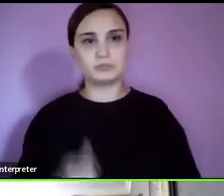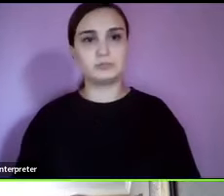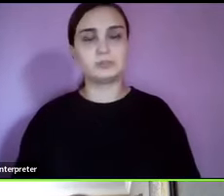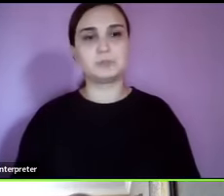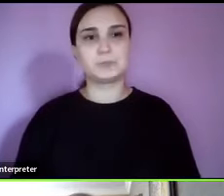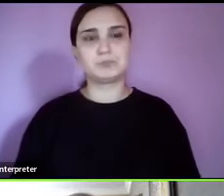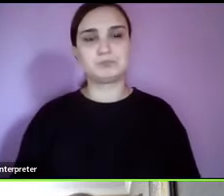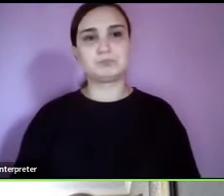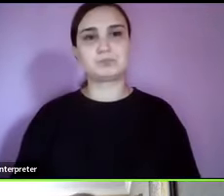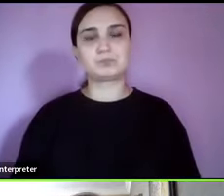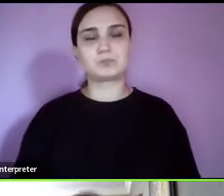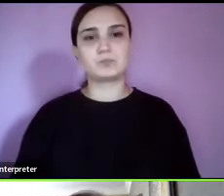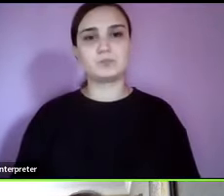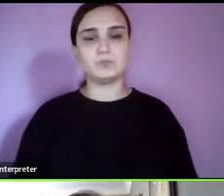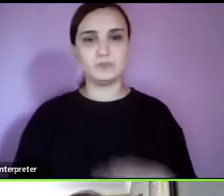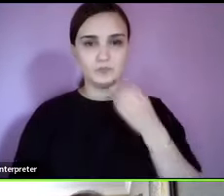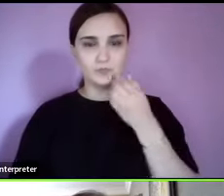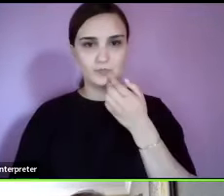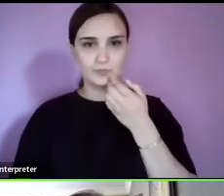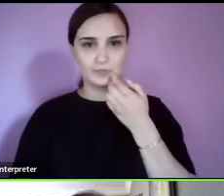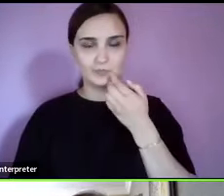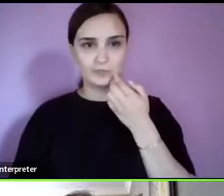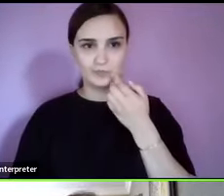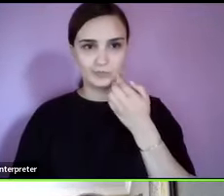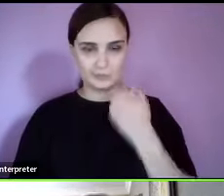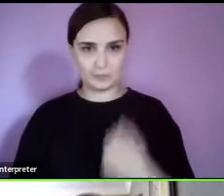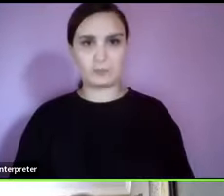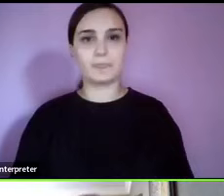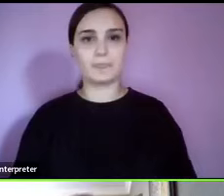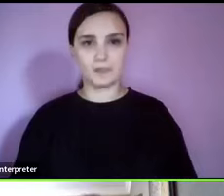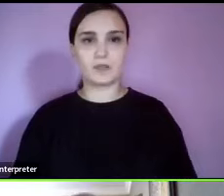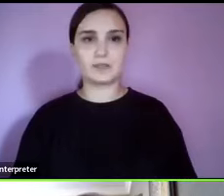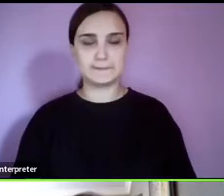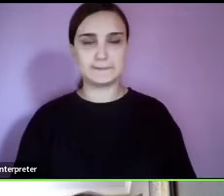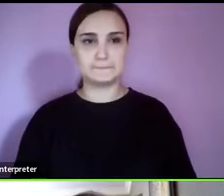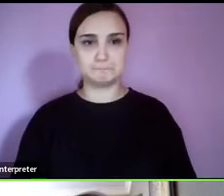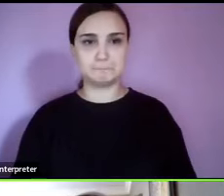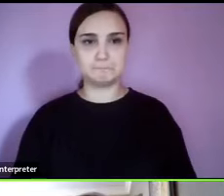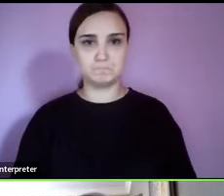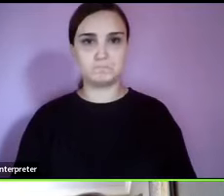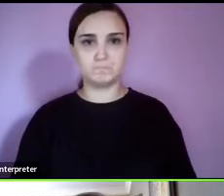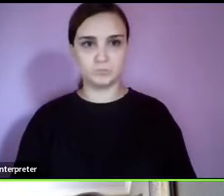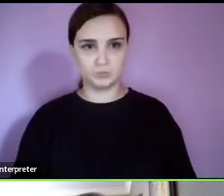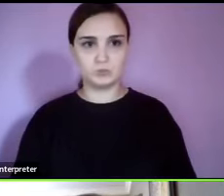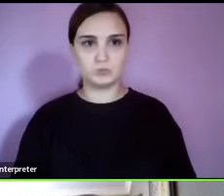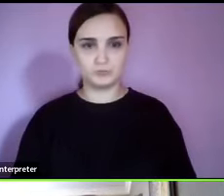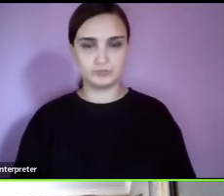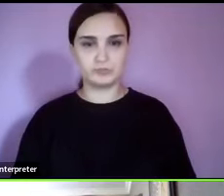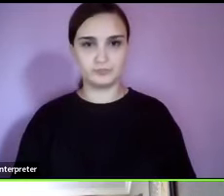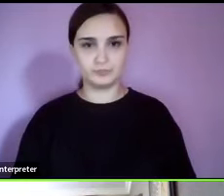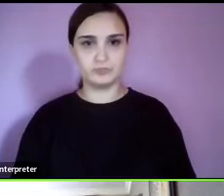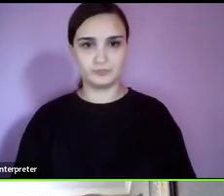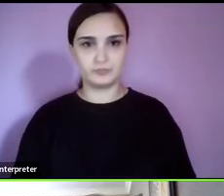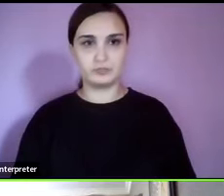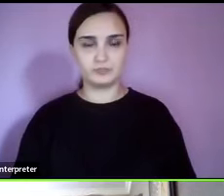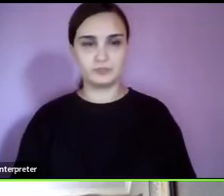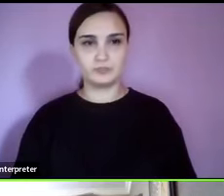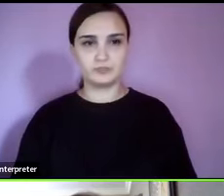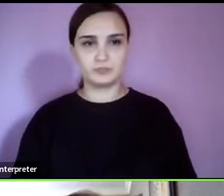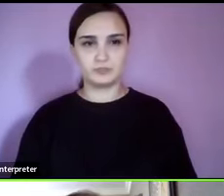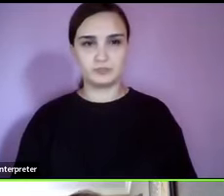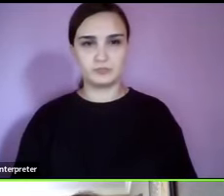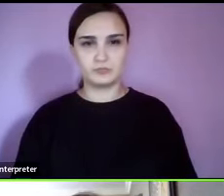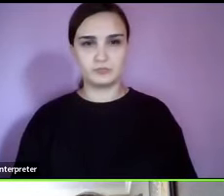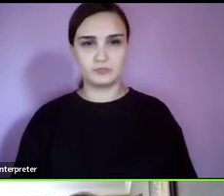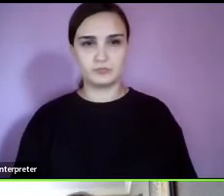your child has a hard time falling asleep because their mind is full of thoughts about the next day, you